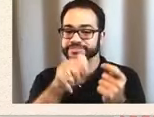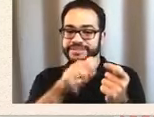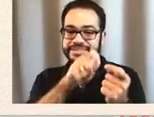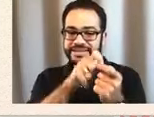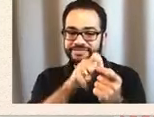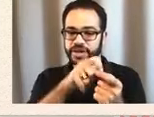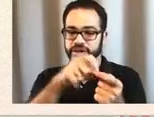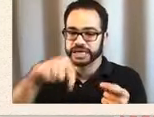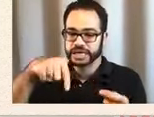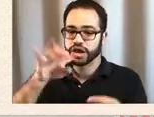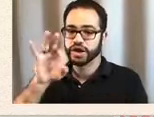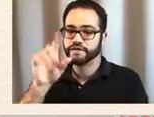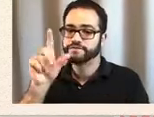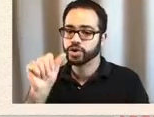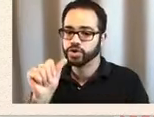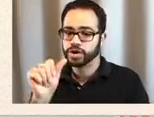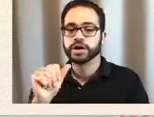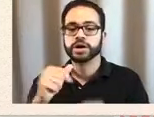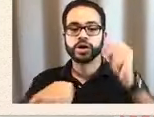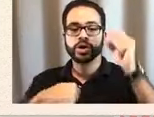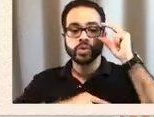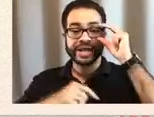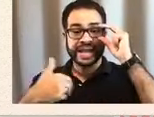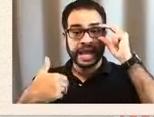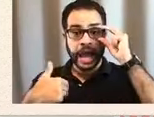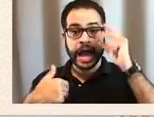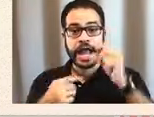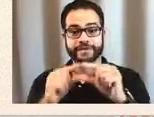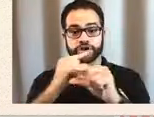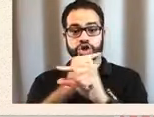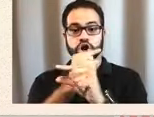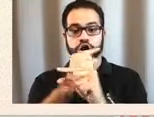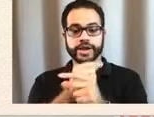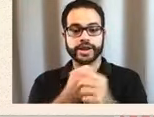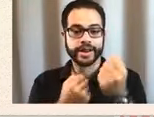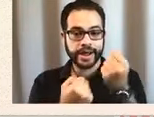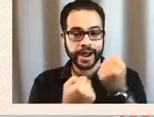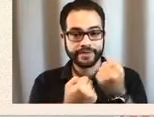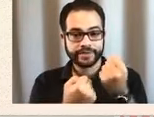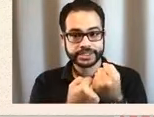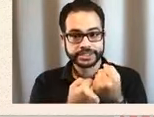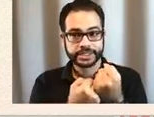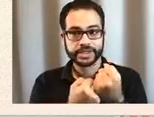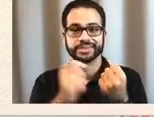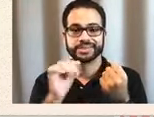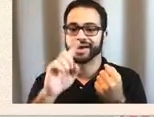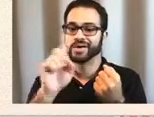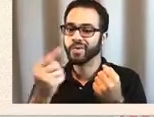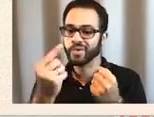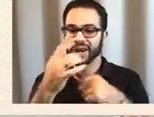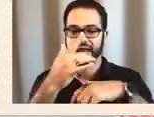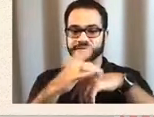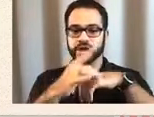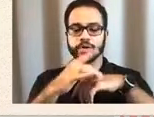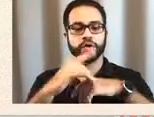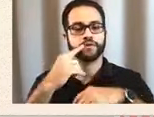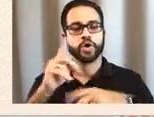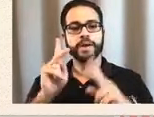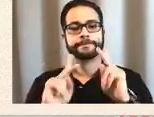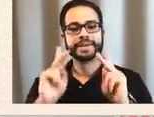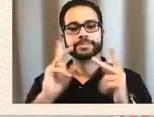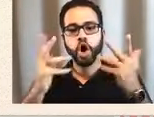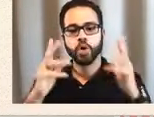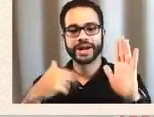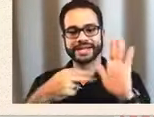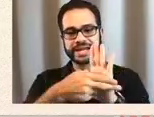we have guardian advocacy, which is available only for individuals who have been diagnosed with a